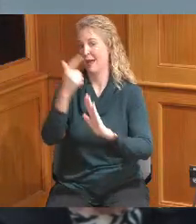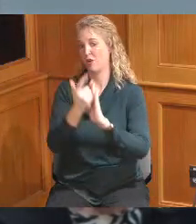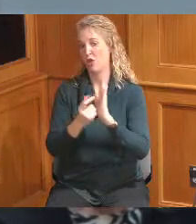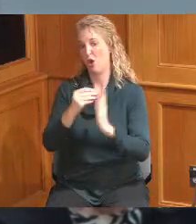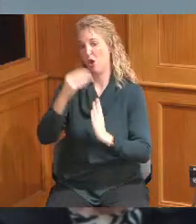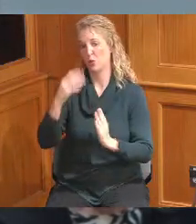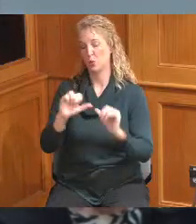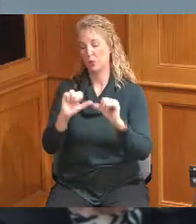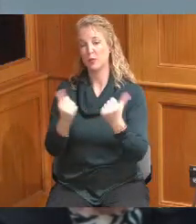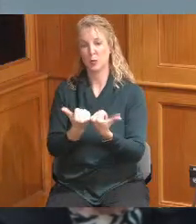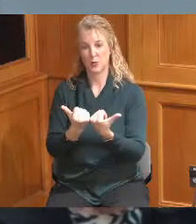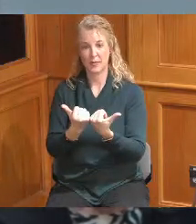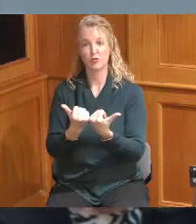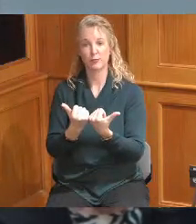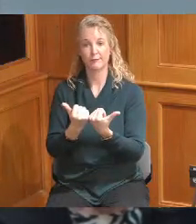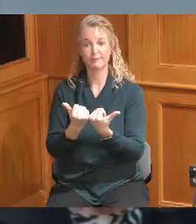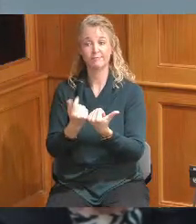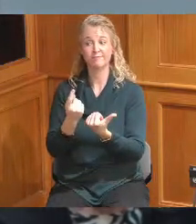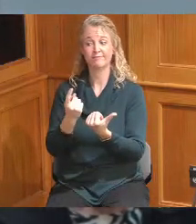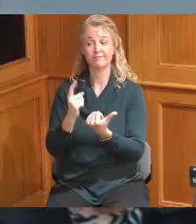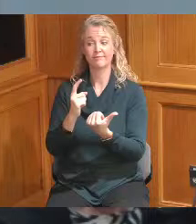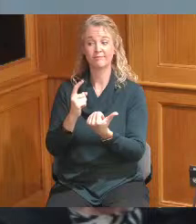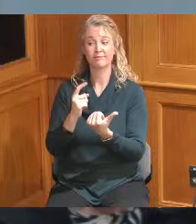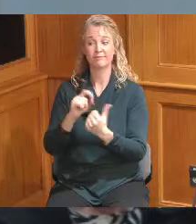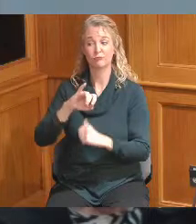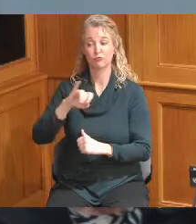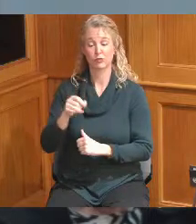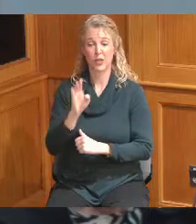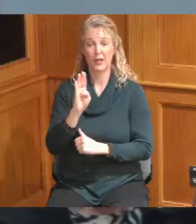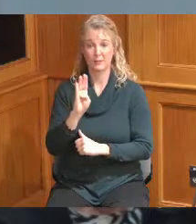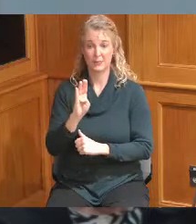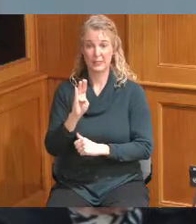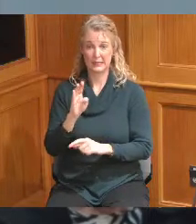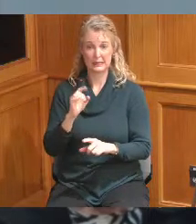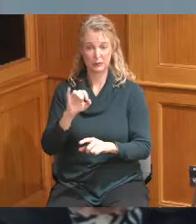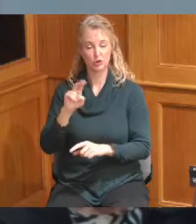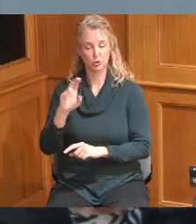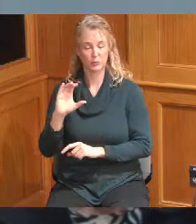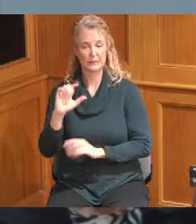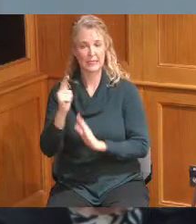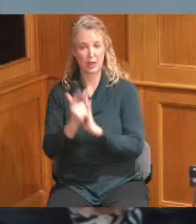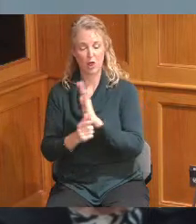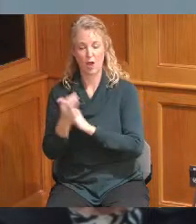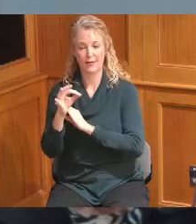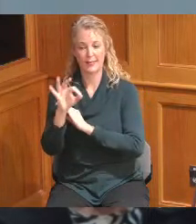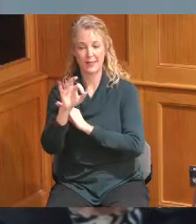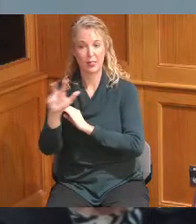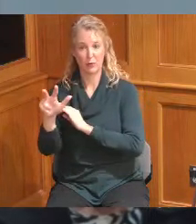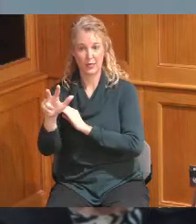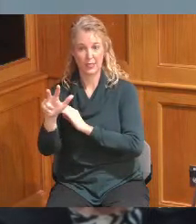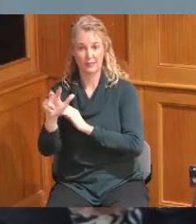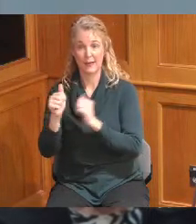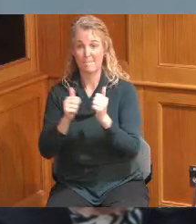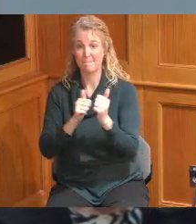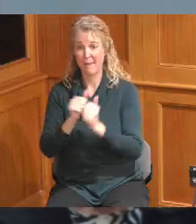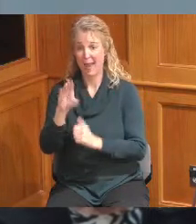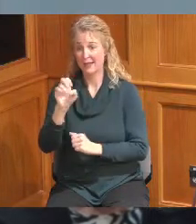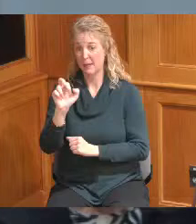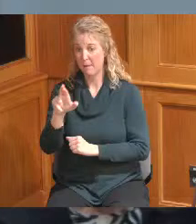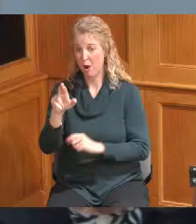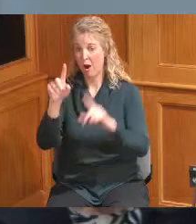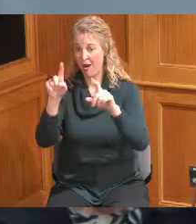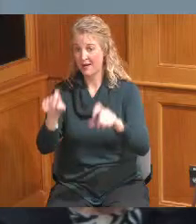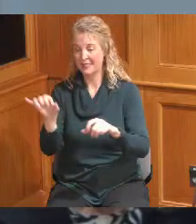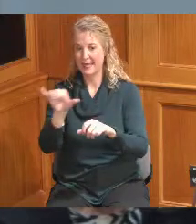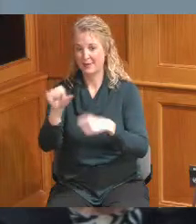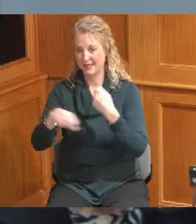Student Association. He received his JD from UC Law in 1993 and passed the Ohio bar exam